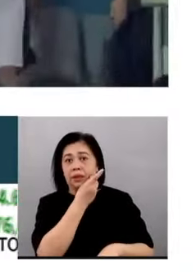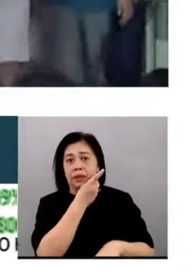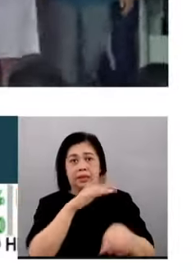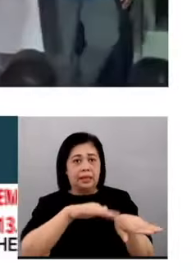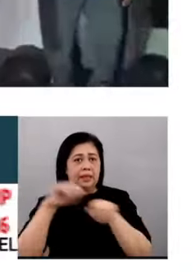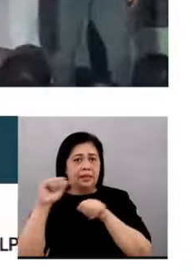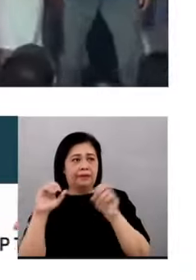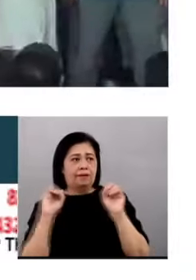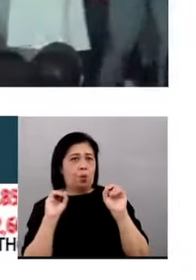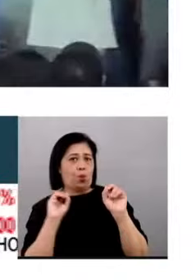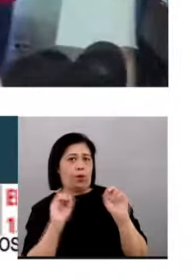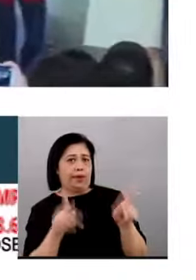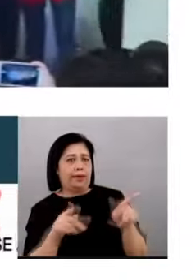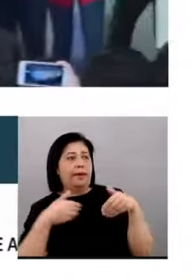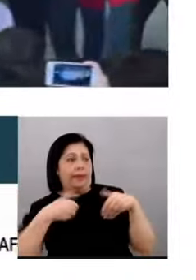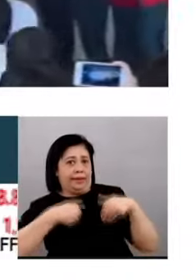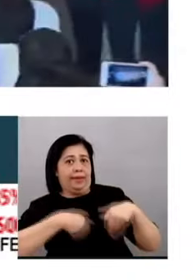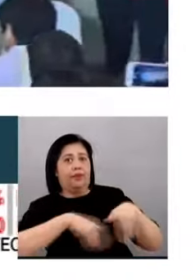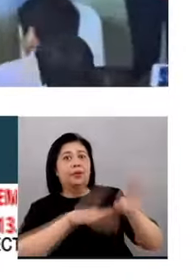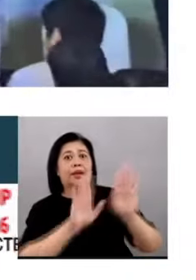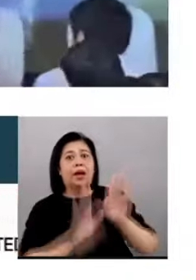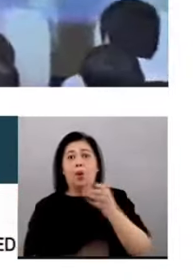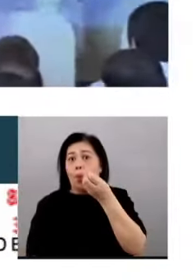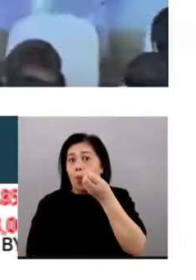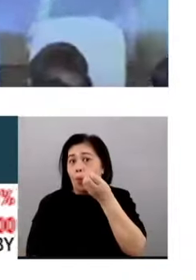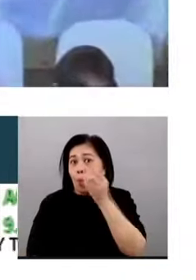okay, kayo na lang, or